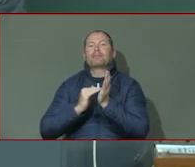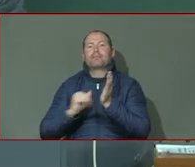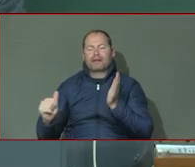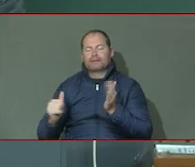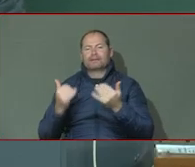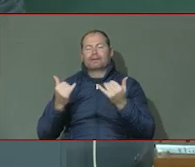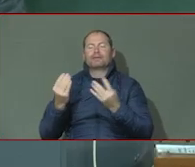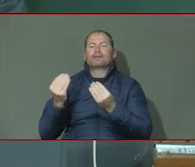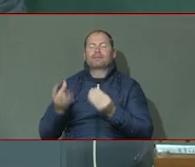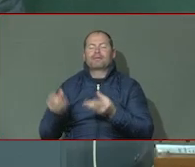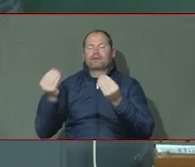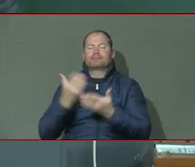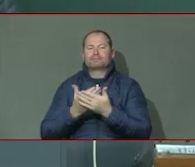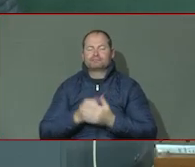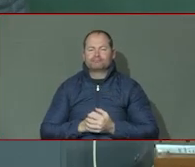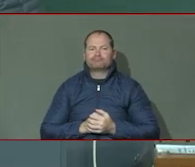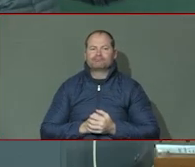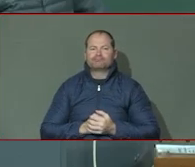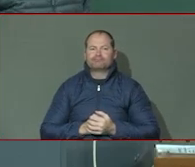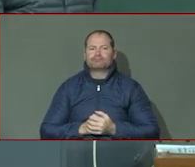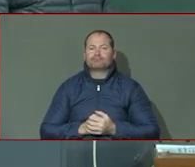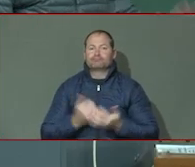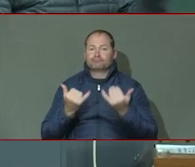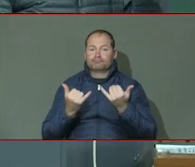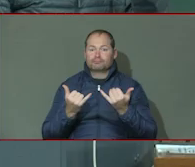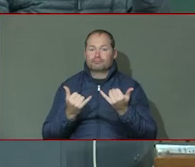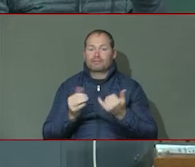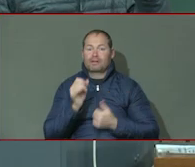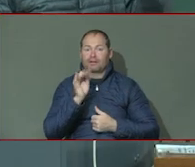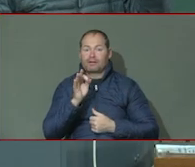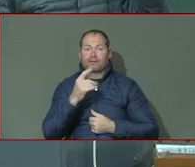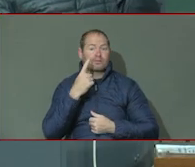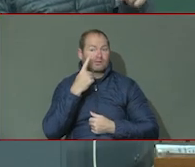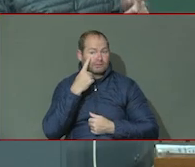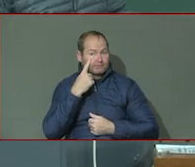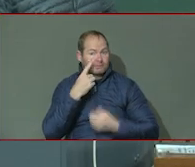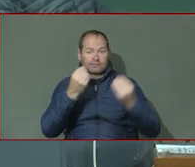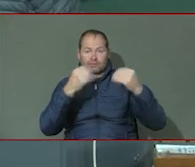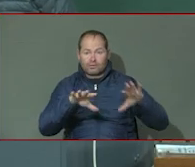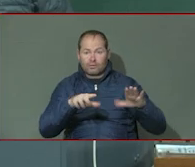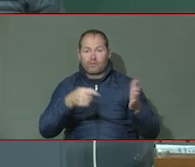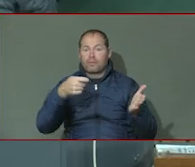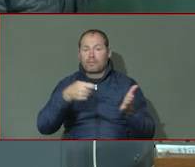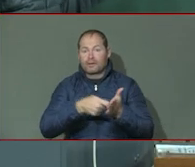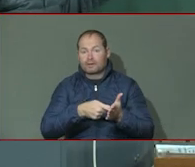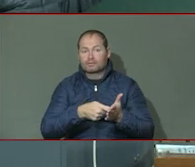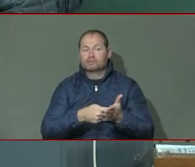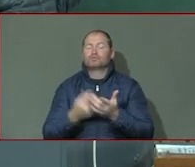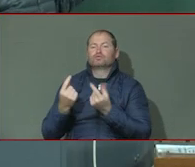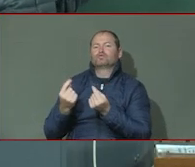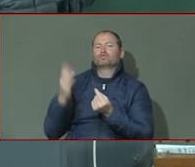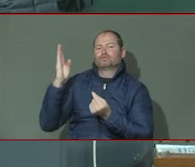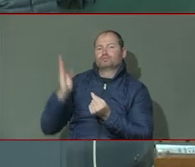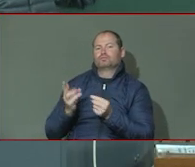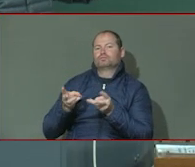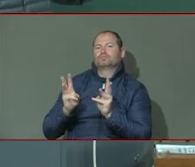All right. So remember, when you see either disposal or purchase, do that. And you